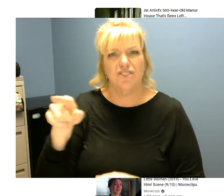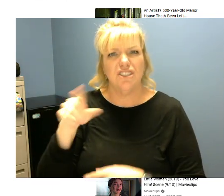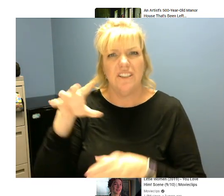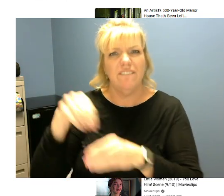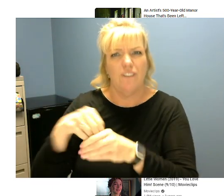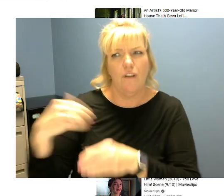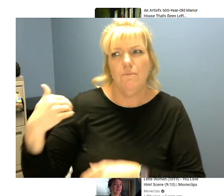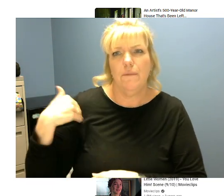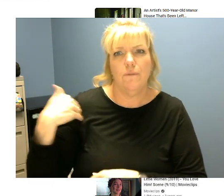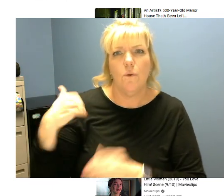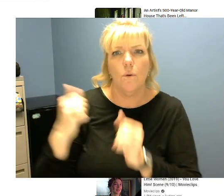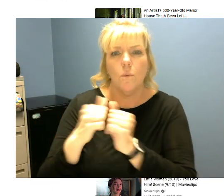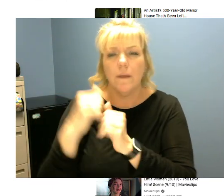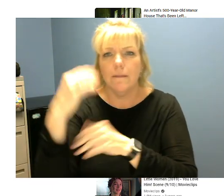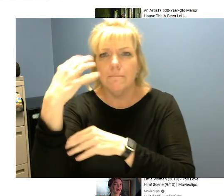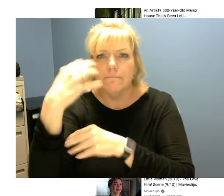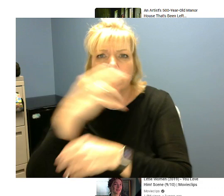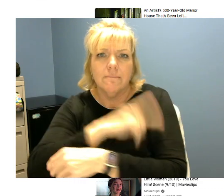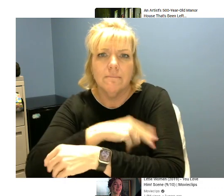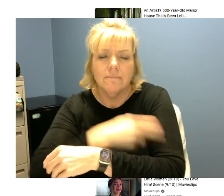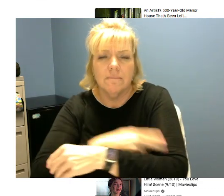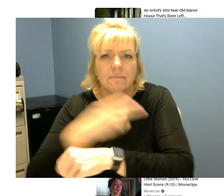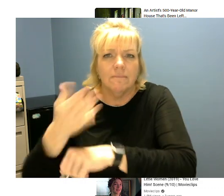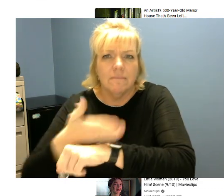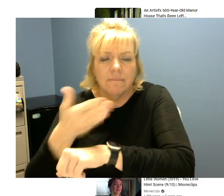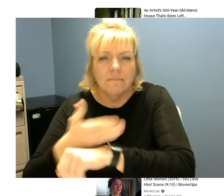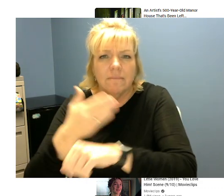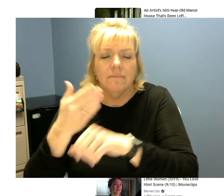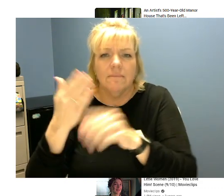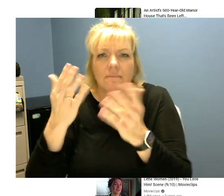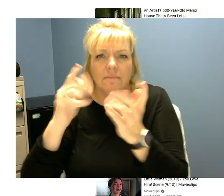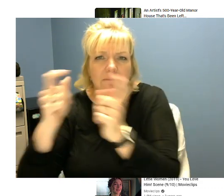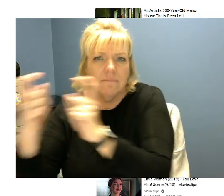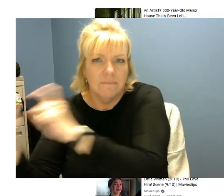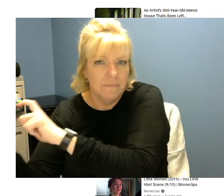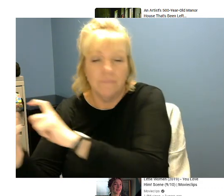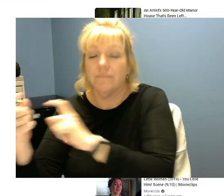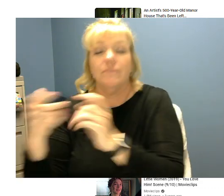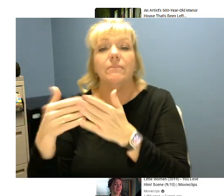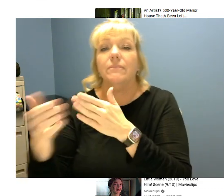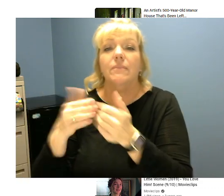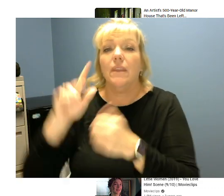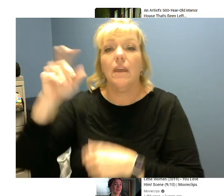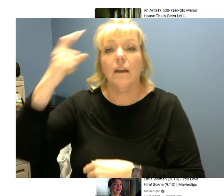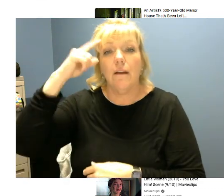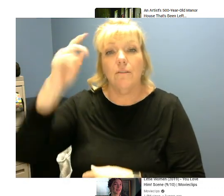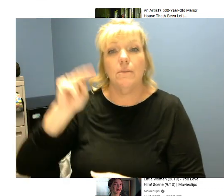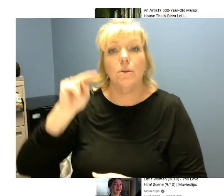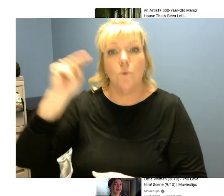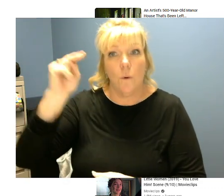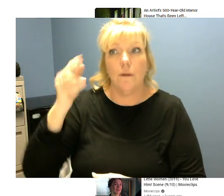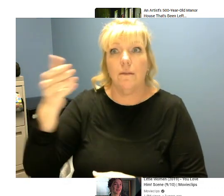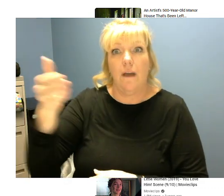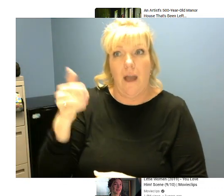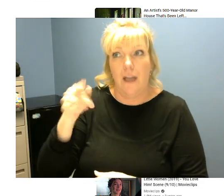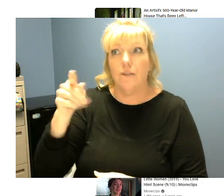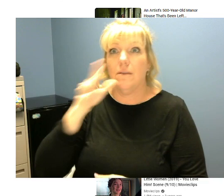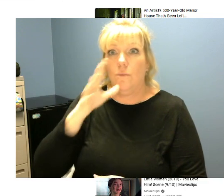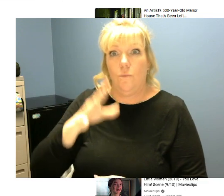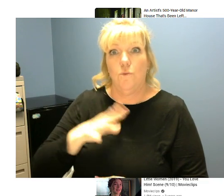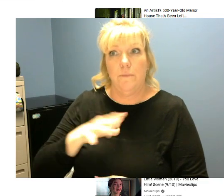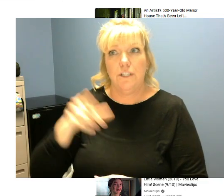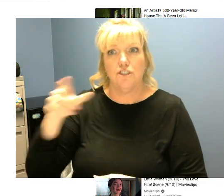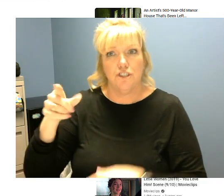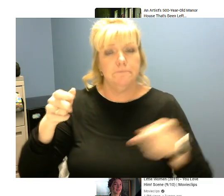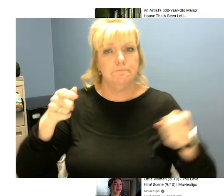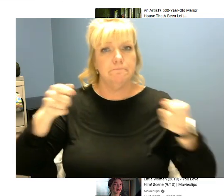so the government in the North, they hire Dorothea Dix to be in charge of